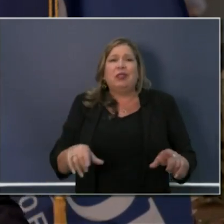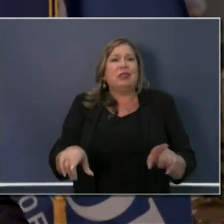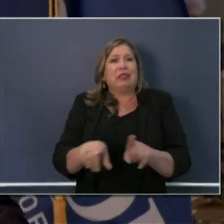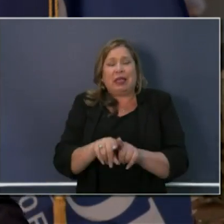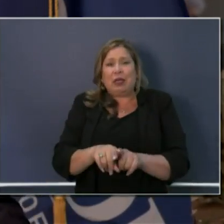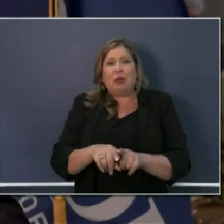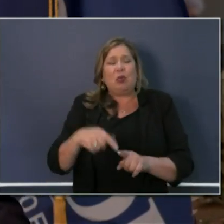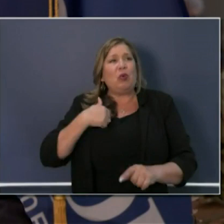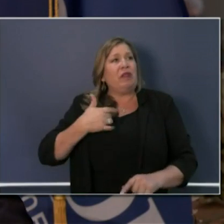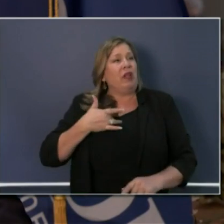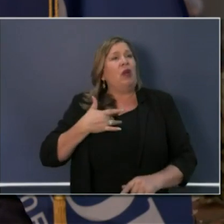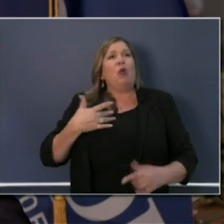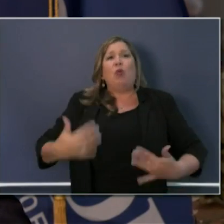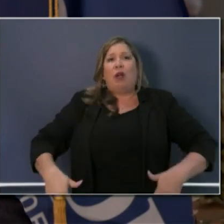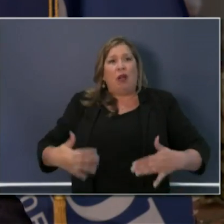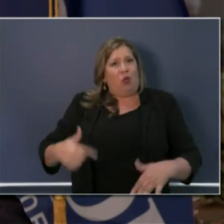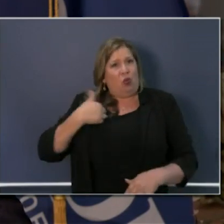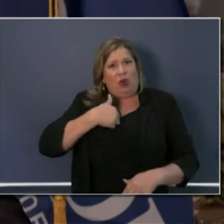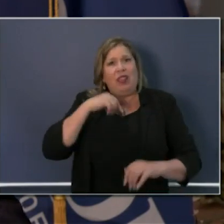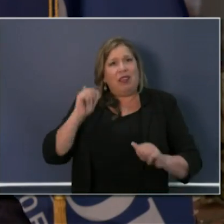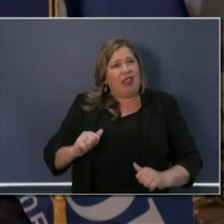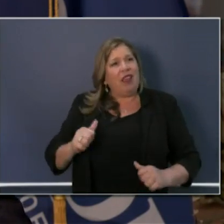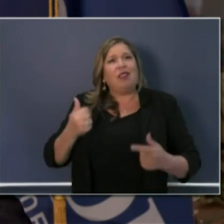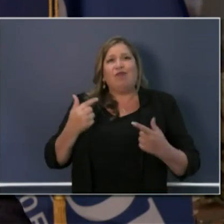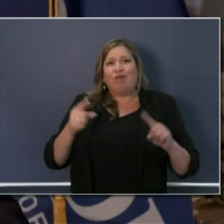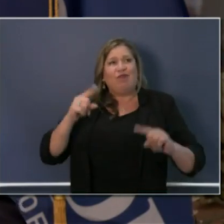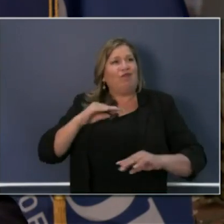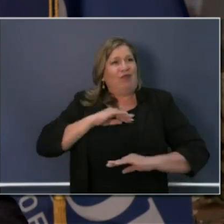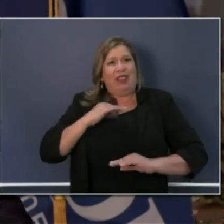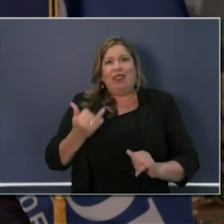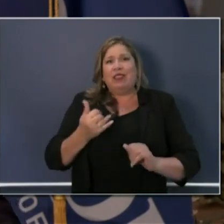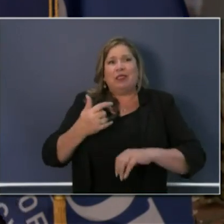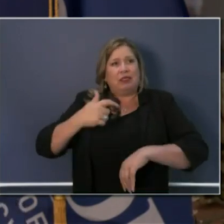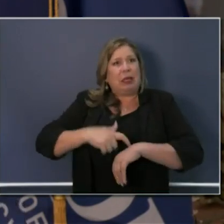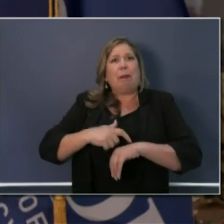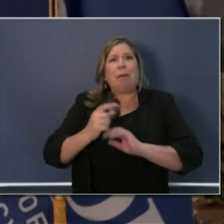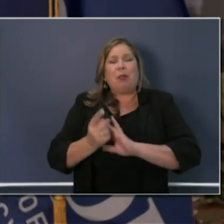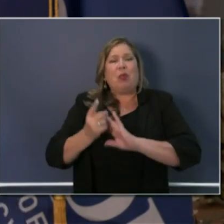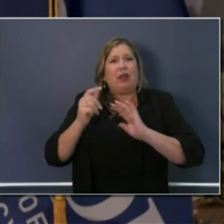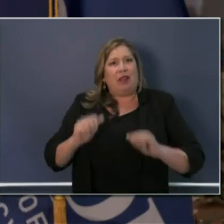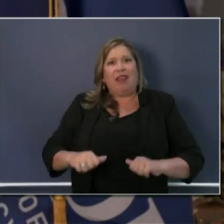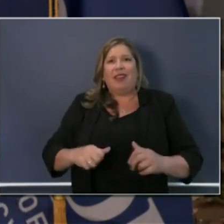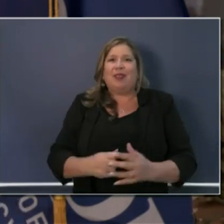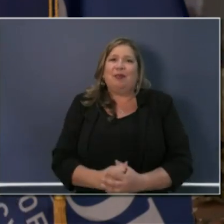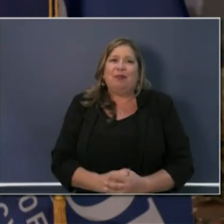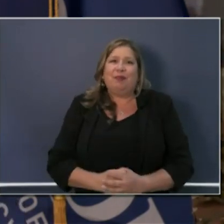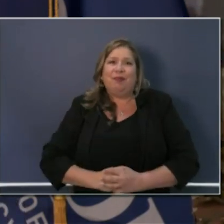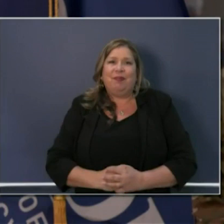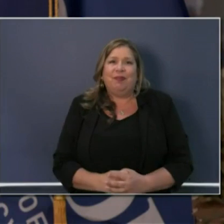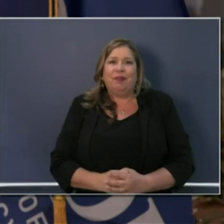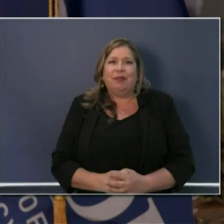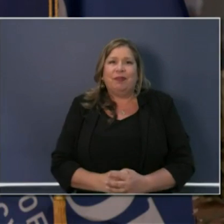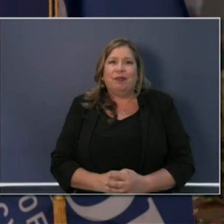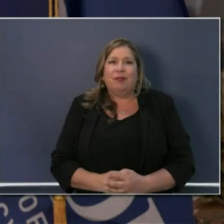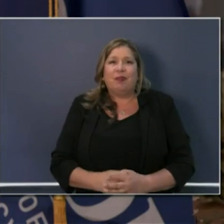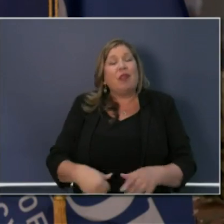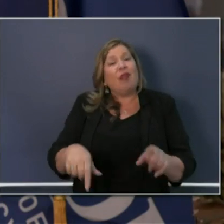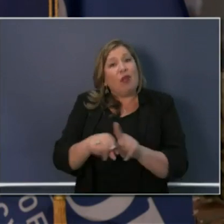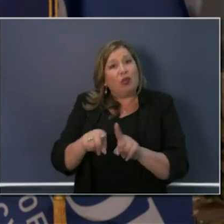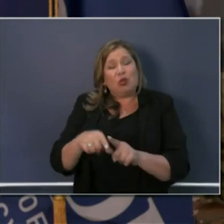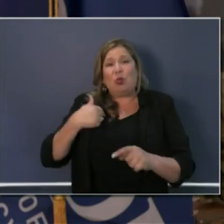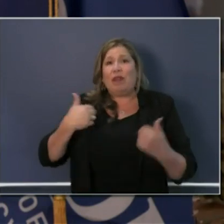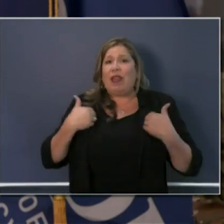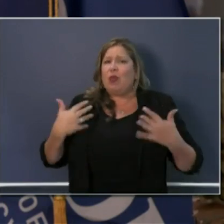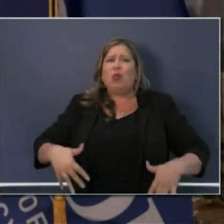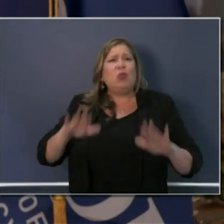feel like we truly can meet this moment. Accordingly, we have had a remarkable response in terms of the work that